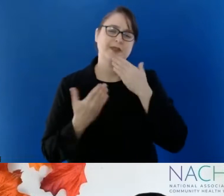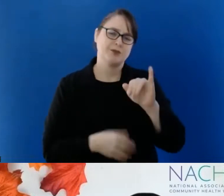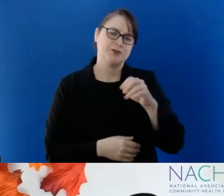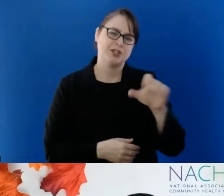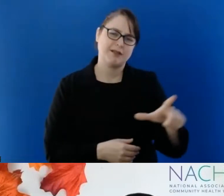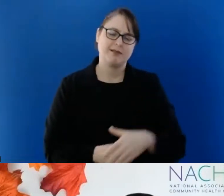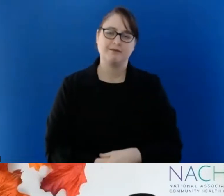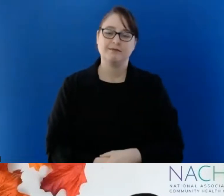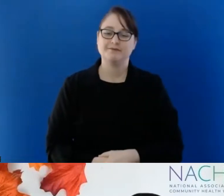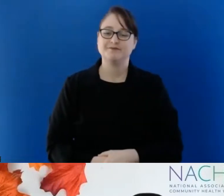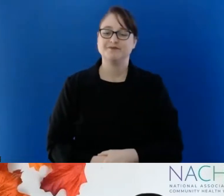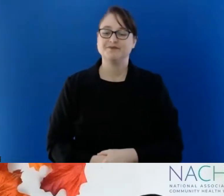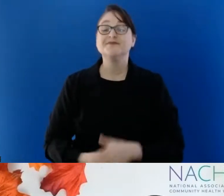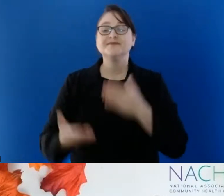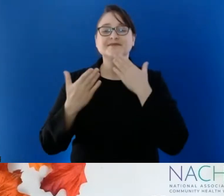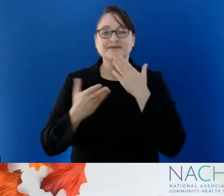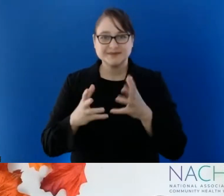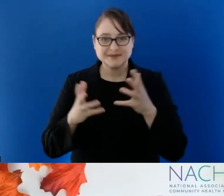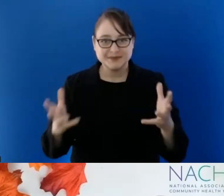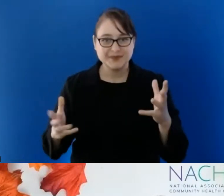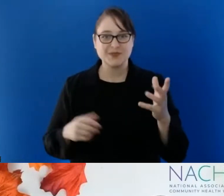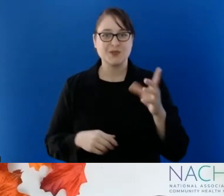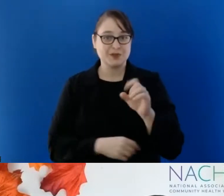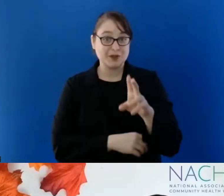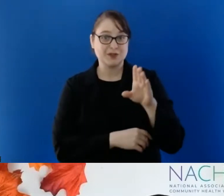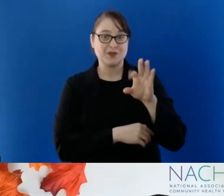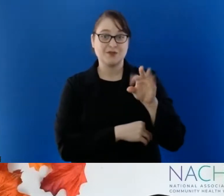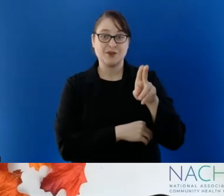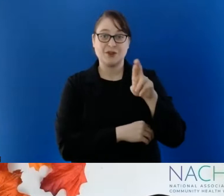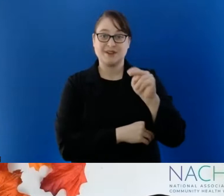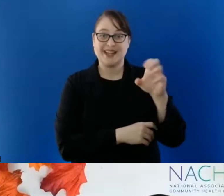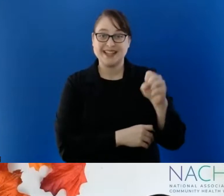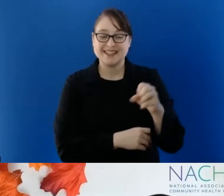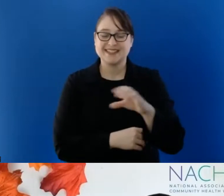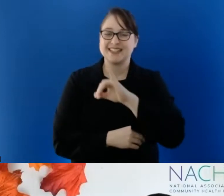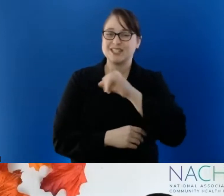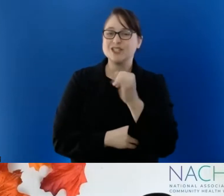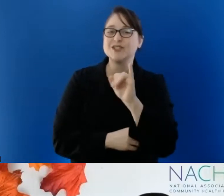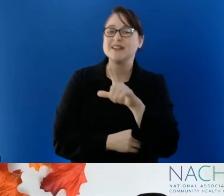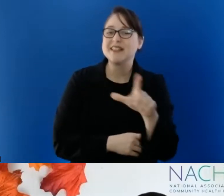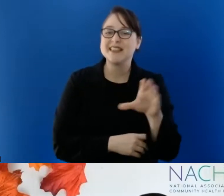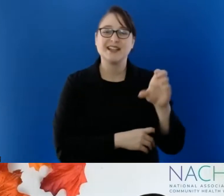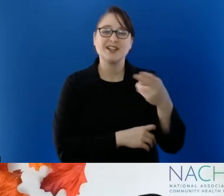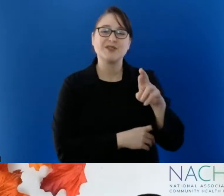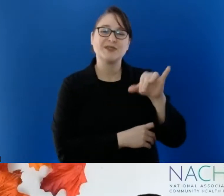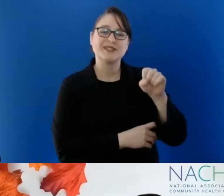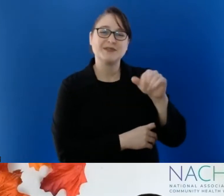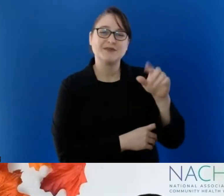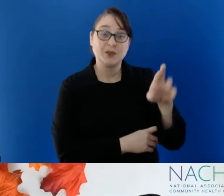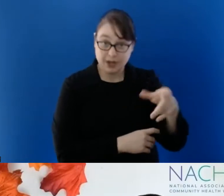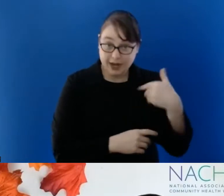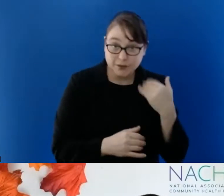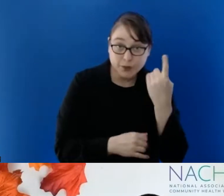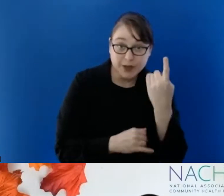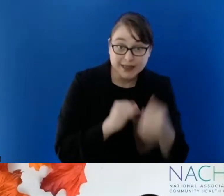Thank you so much to Dr. Furness and Jill and Christopher. Did you have one last thing to share? Just